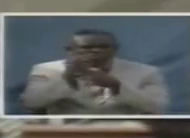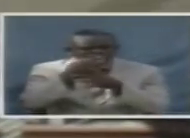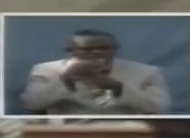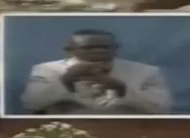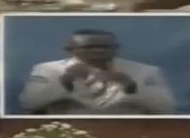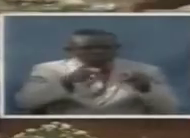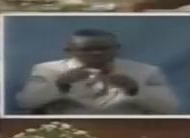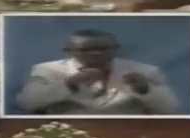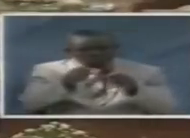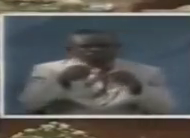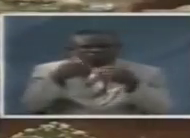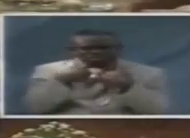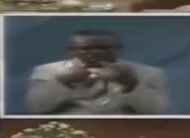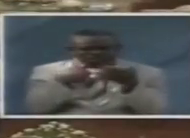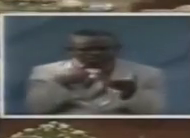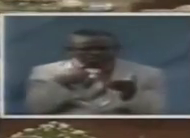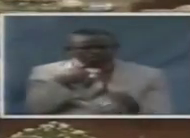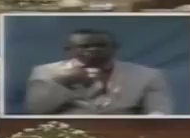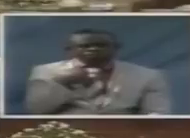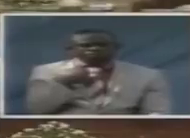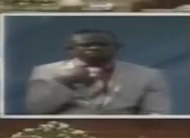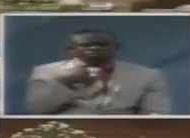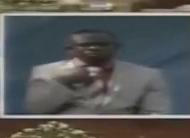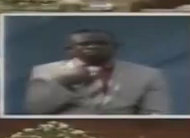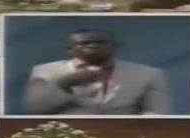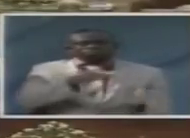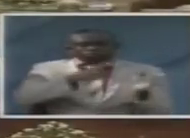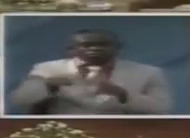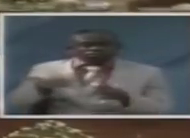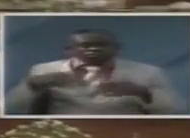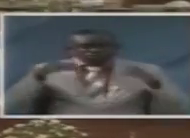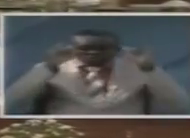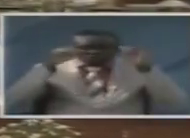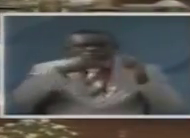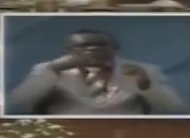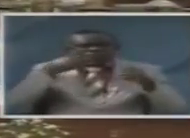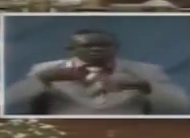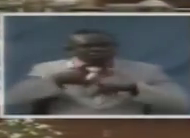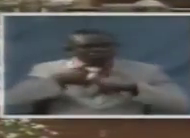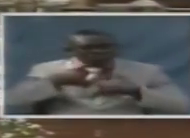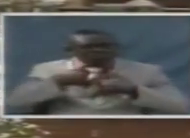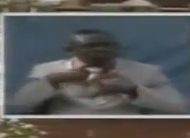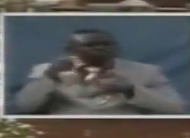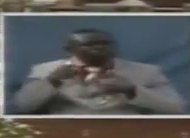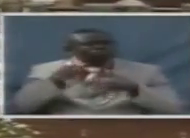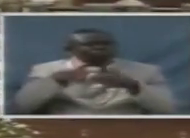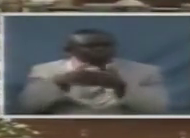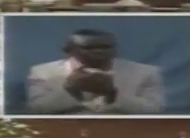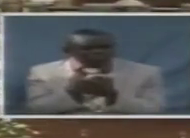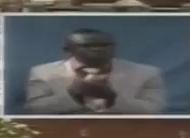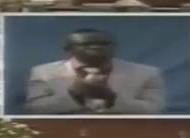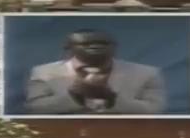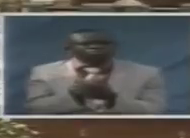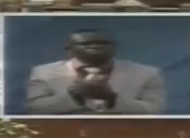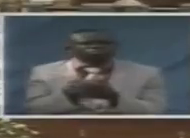capture fisheries. Mr. Speaker, in the livestock subsector, there was an increase in the